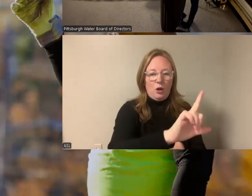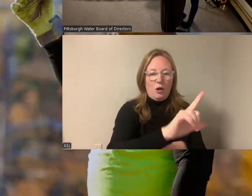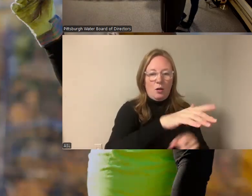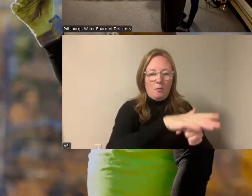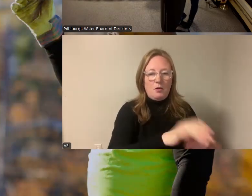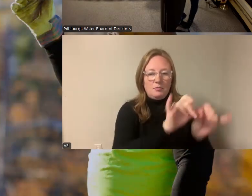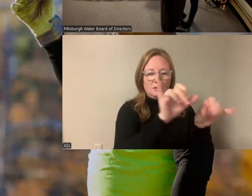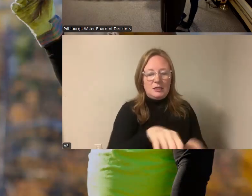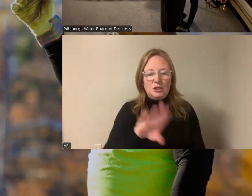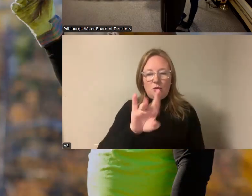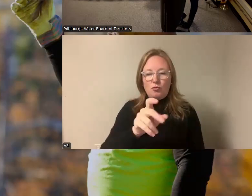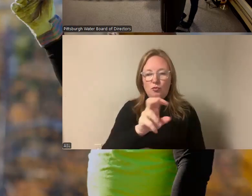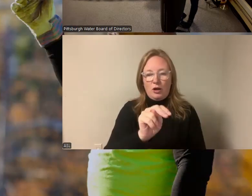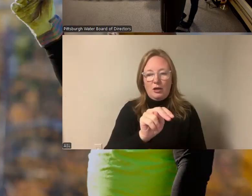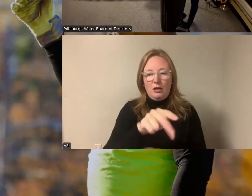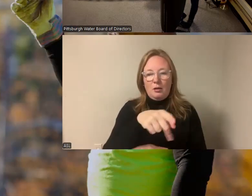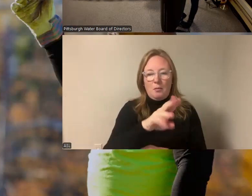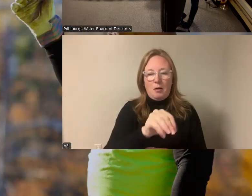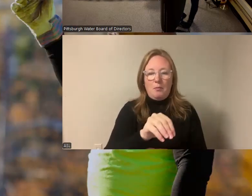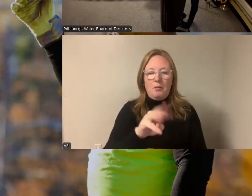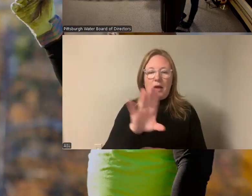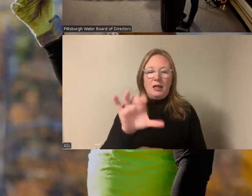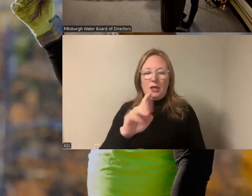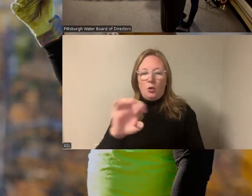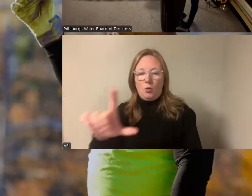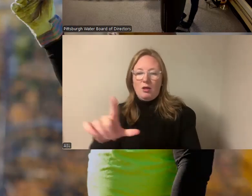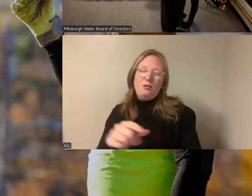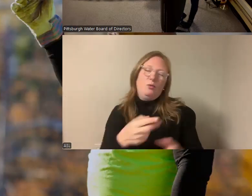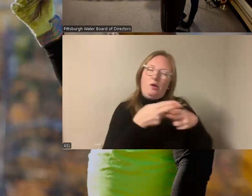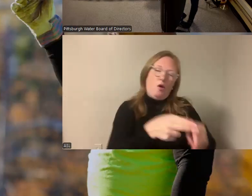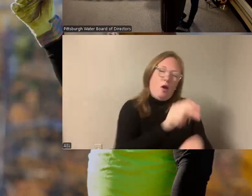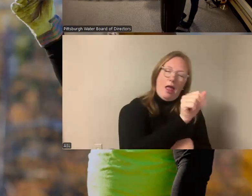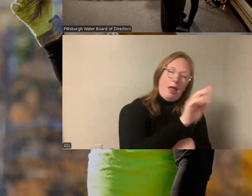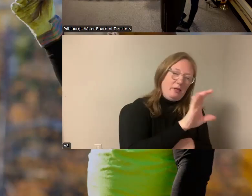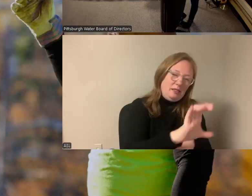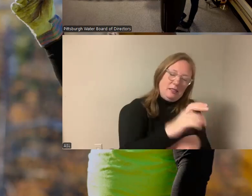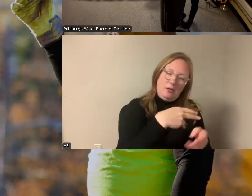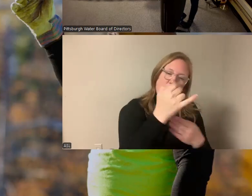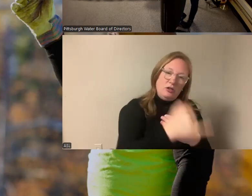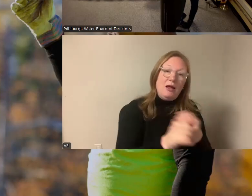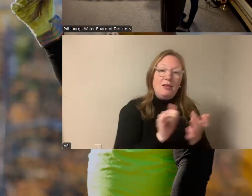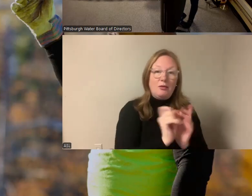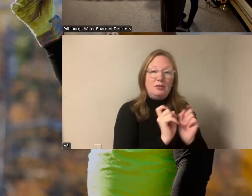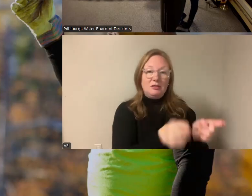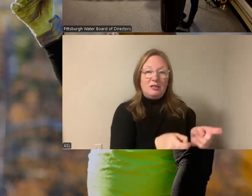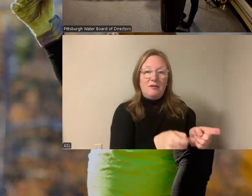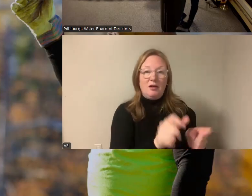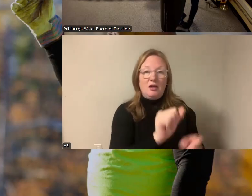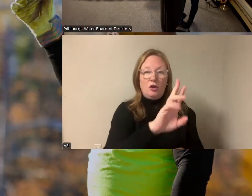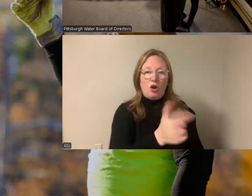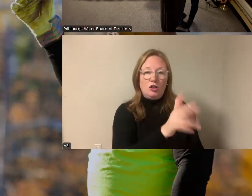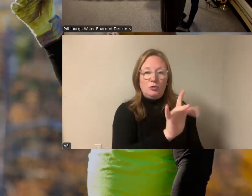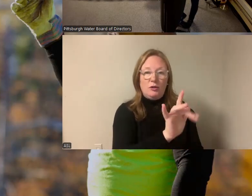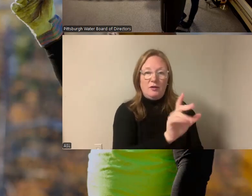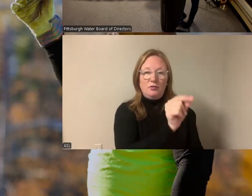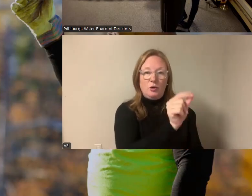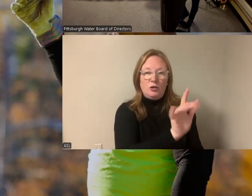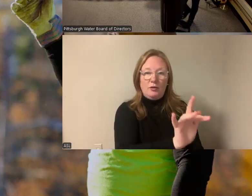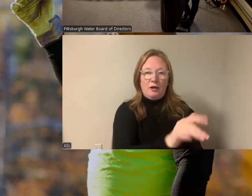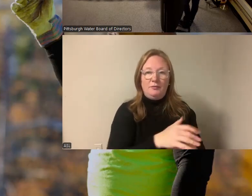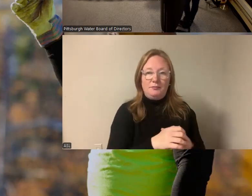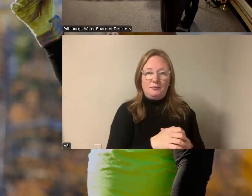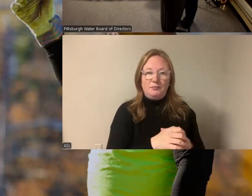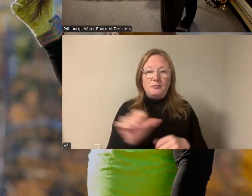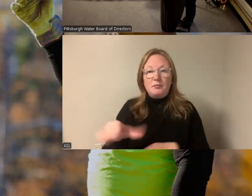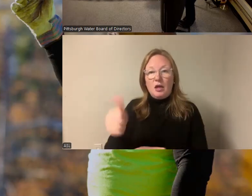Bypass Project, what we've always called the ABC project. They were issued on August 25th, 2025. In